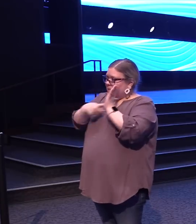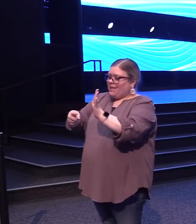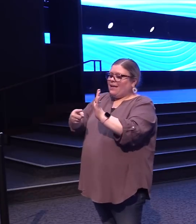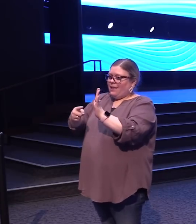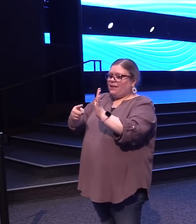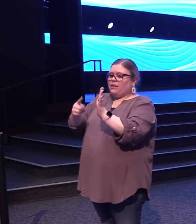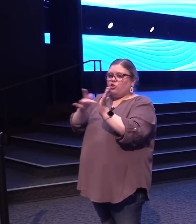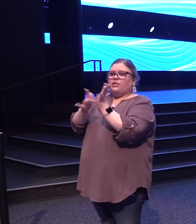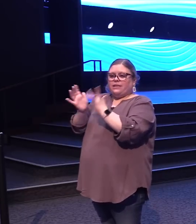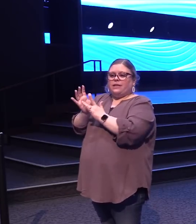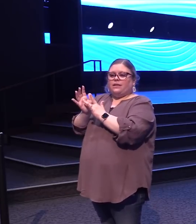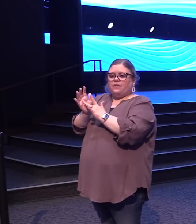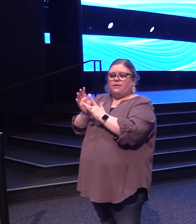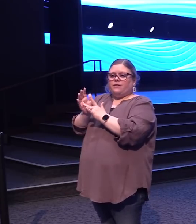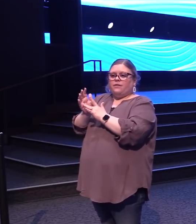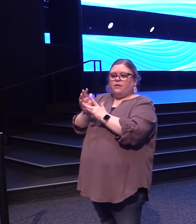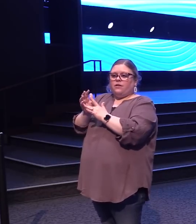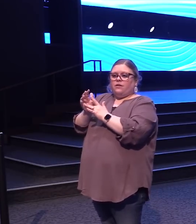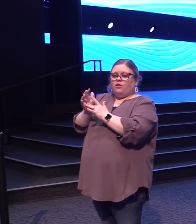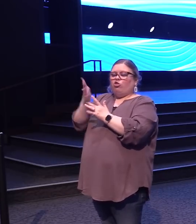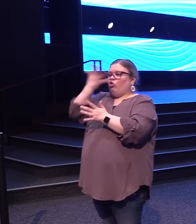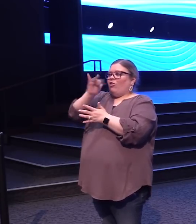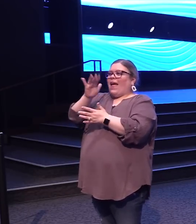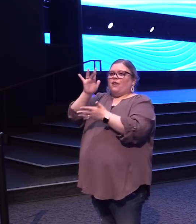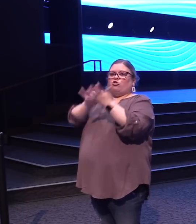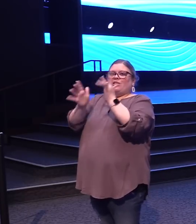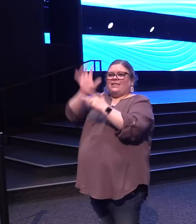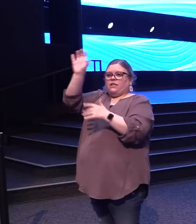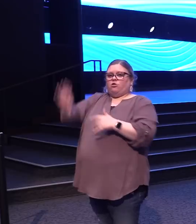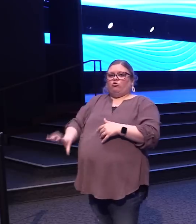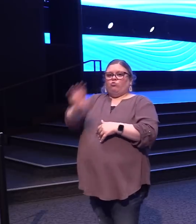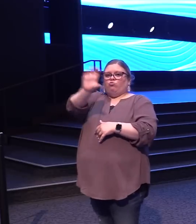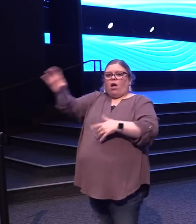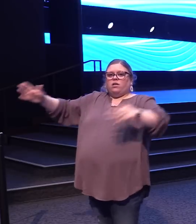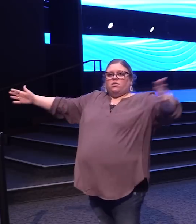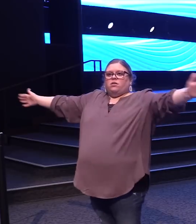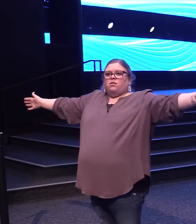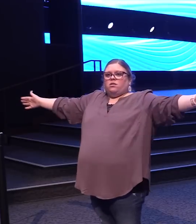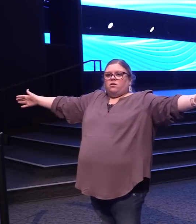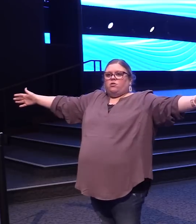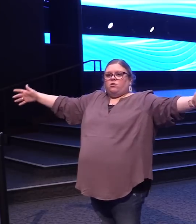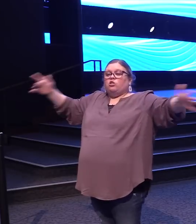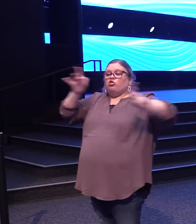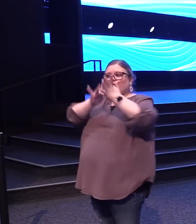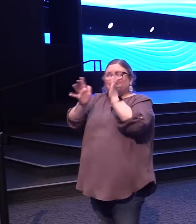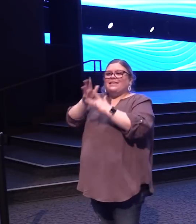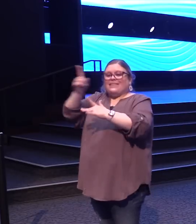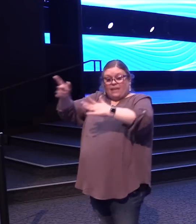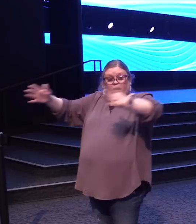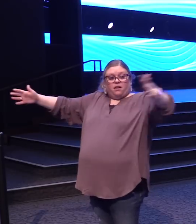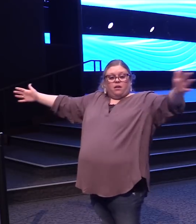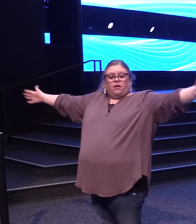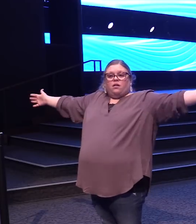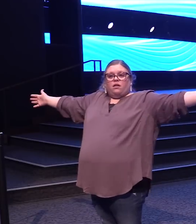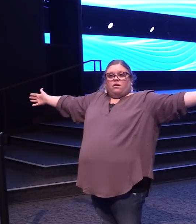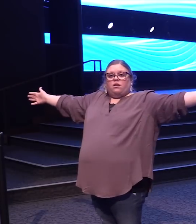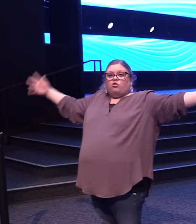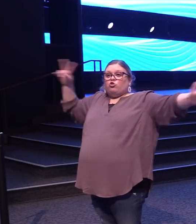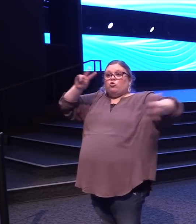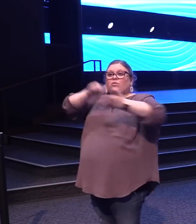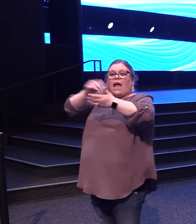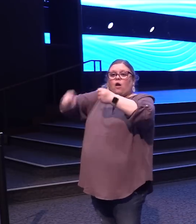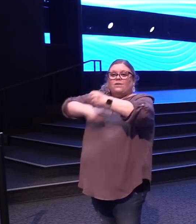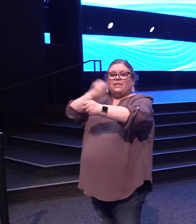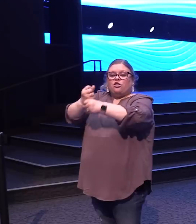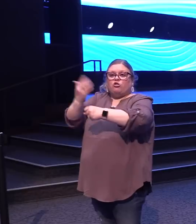someone who threw his arms out 2,000 years ago. And here he is again,